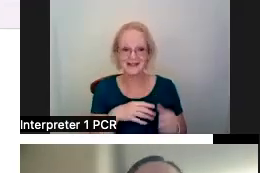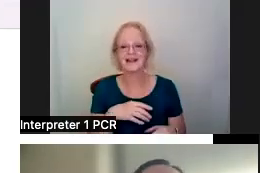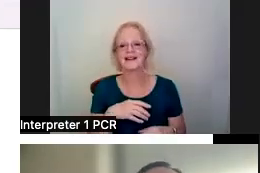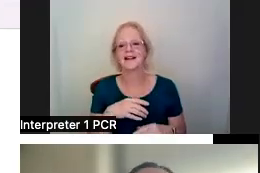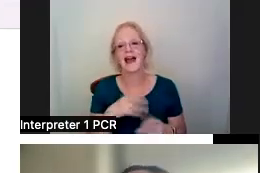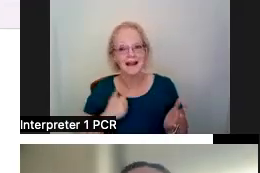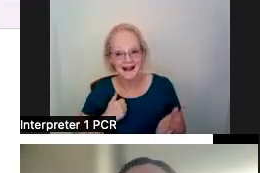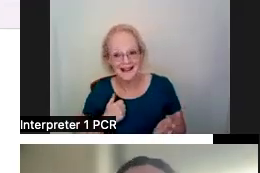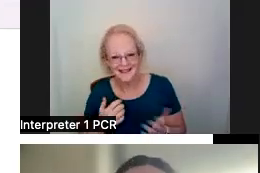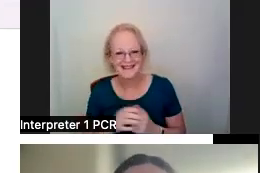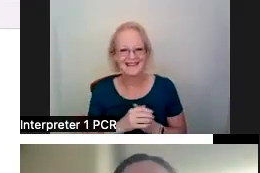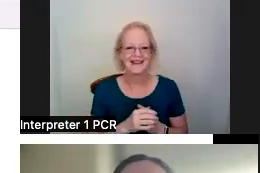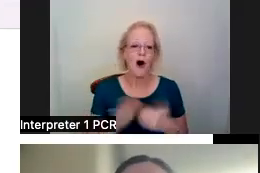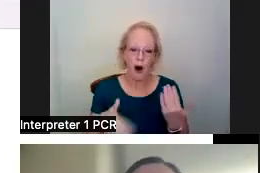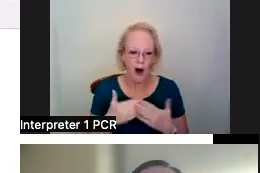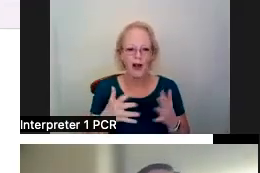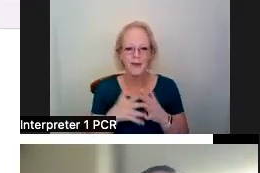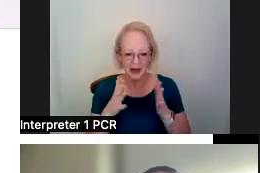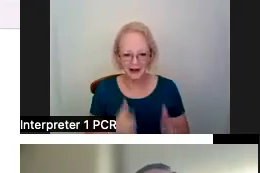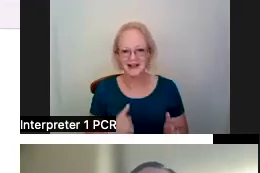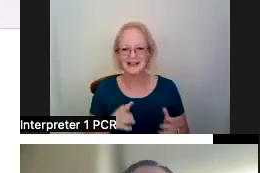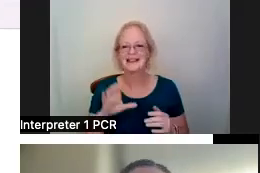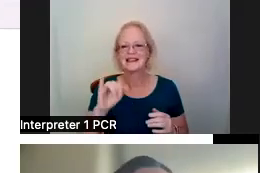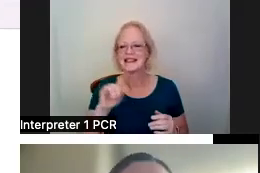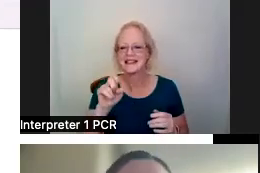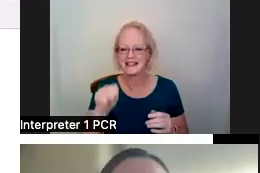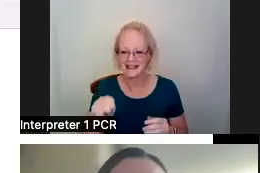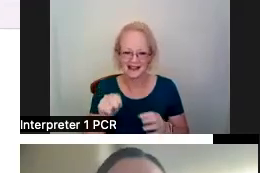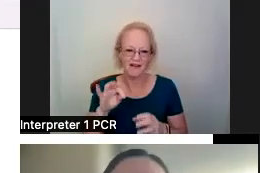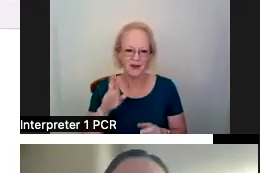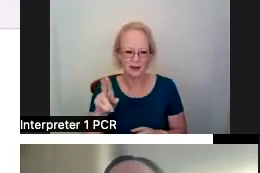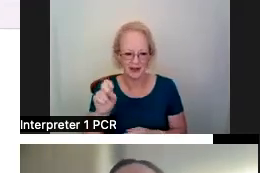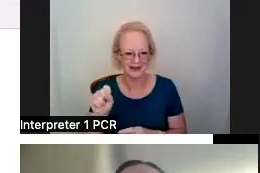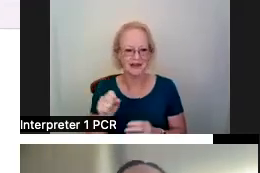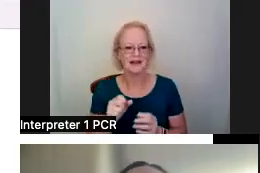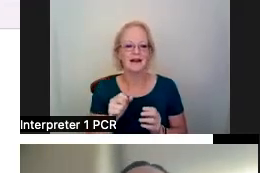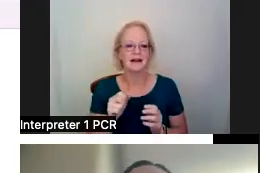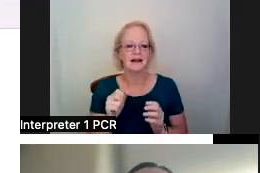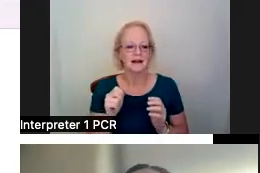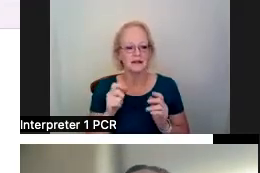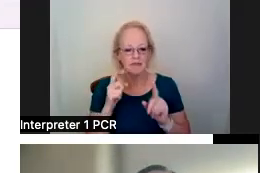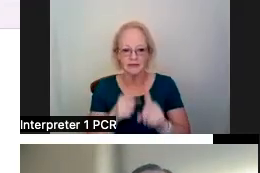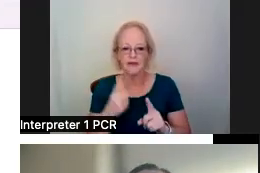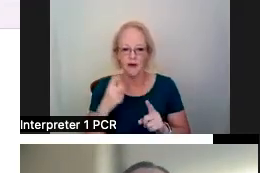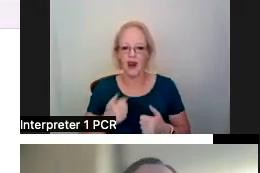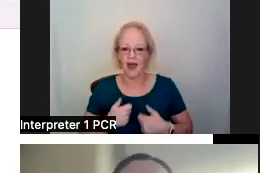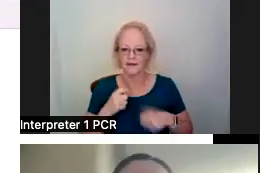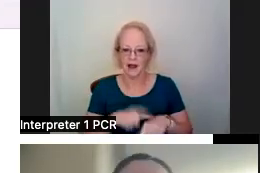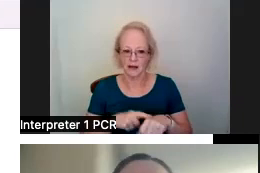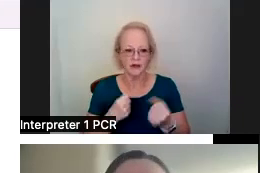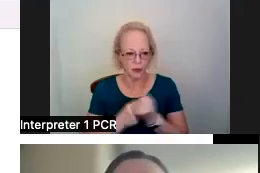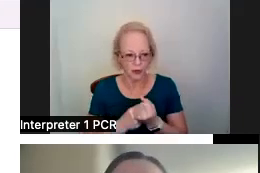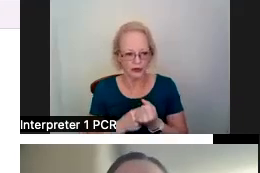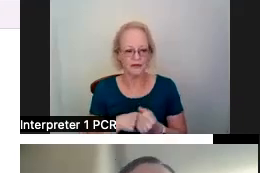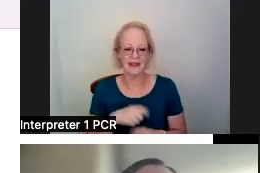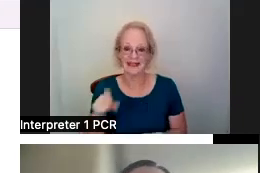States, all Americans need lifetime income support. The income solutions that we all are going